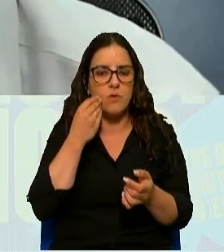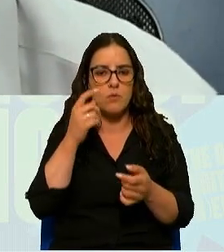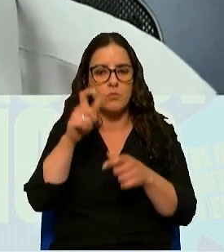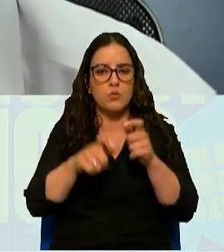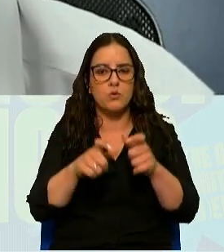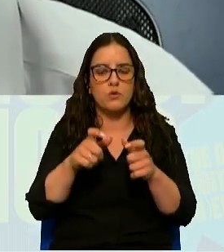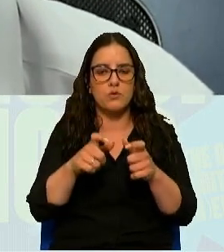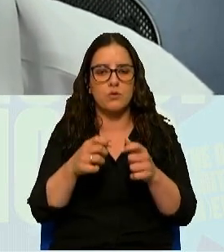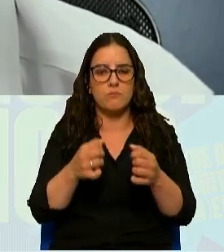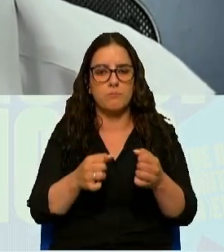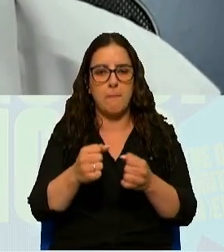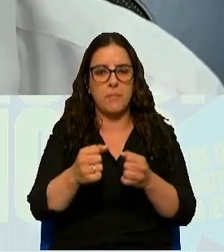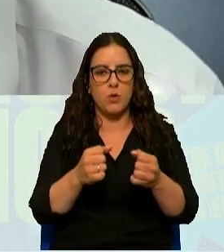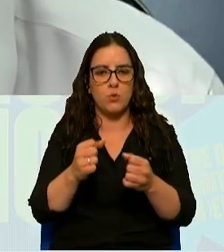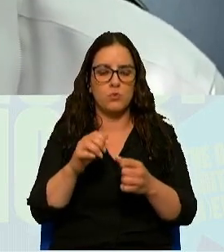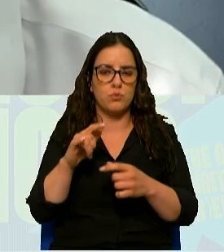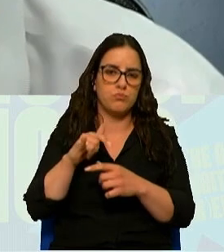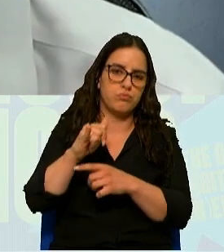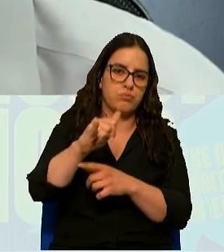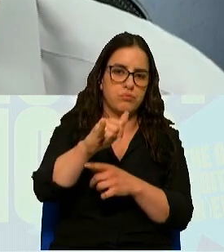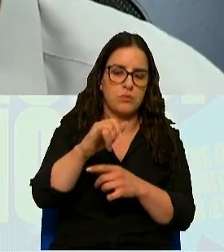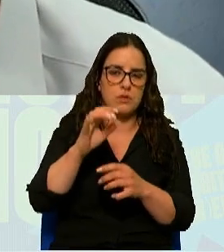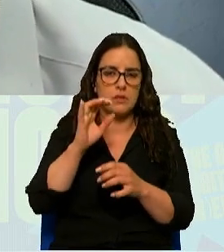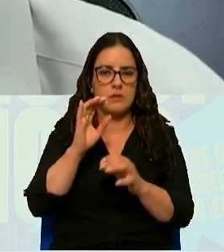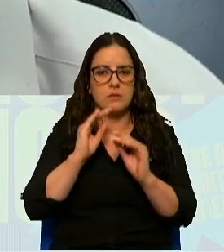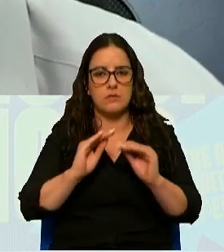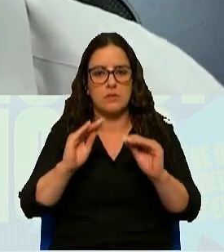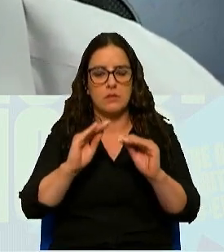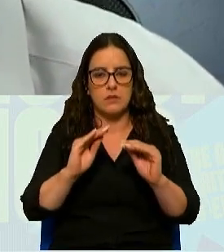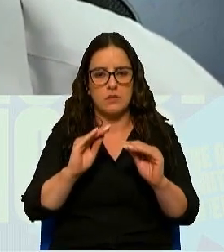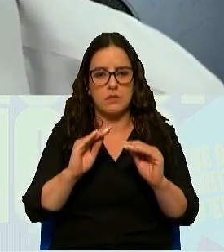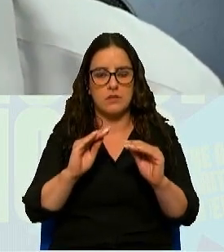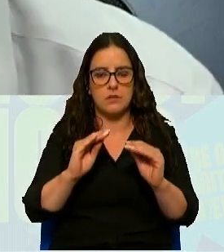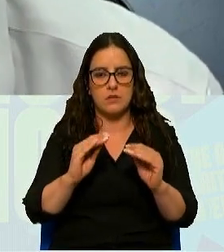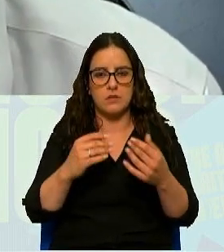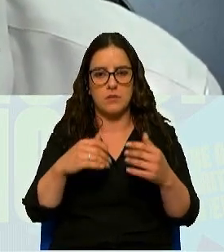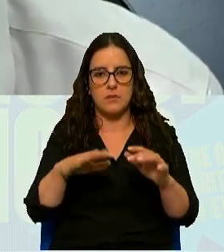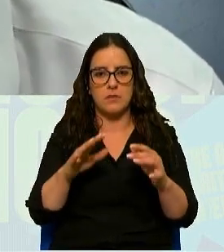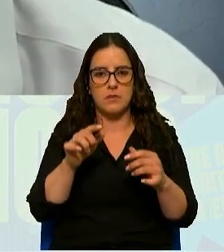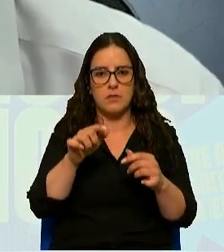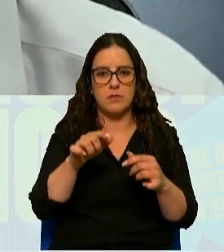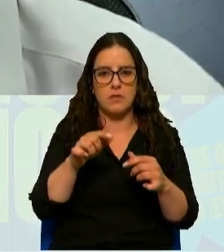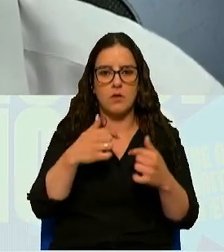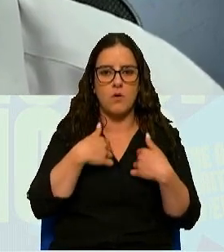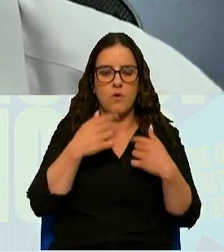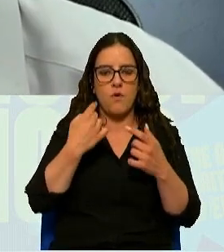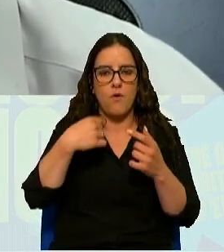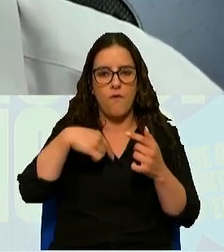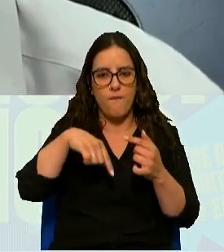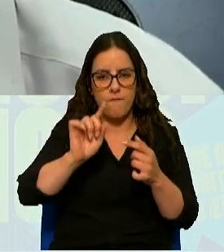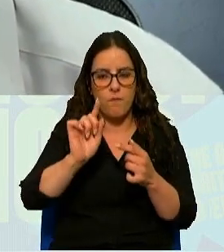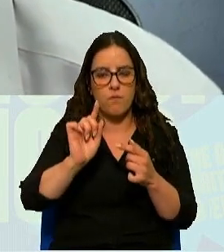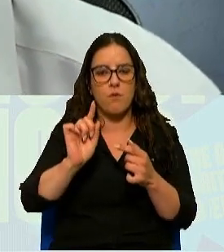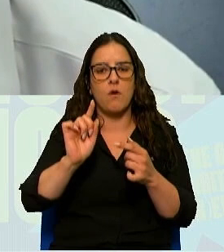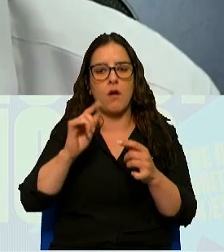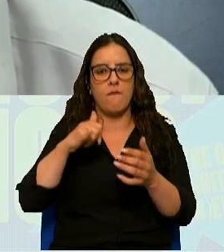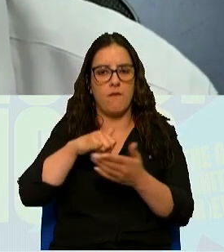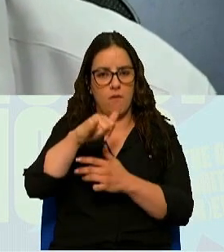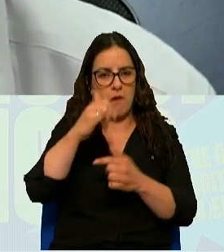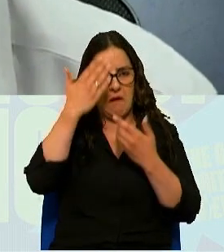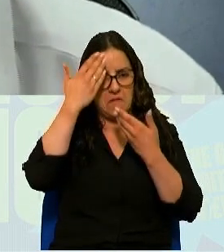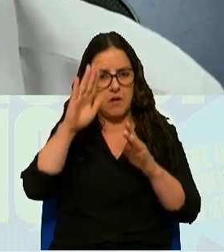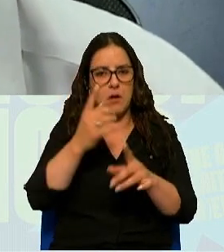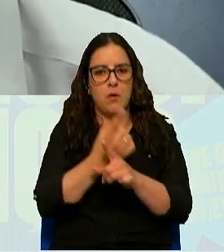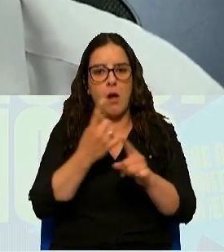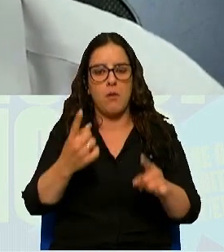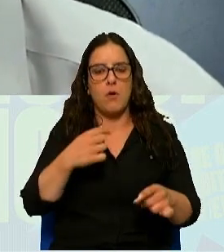or how aircraft engineers are trained, but I happily get onto planes because I trust that the regulator knows what they're doing. And